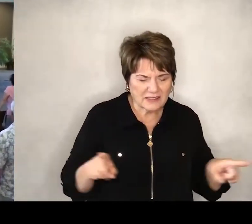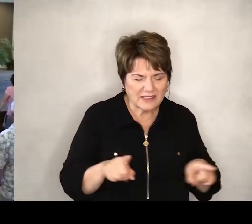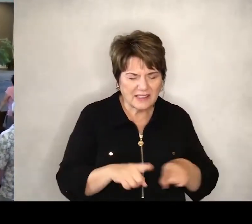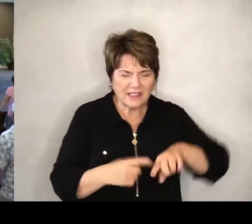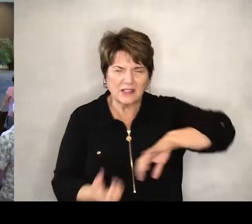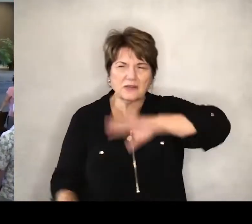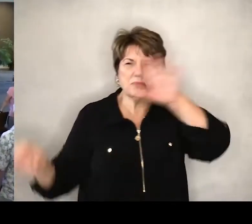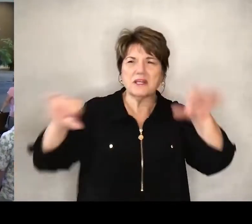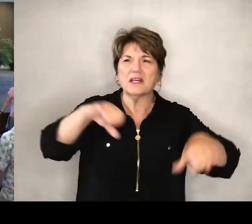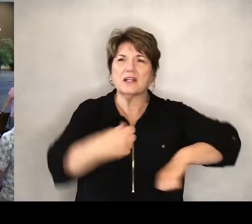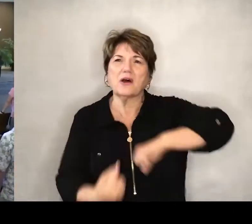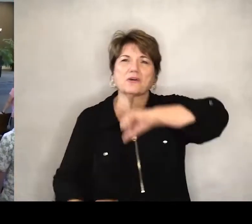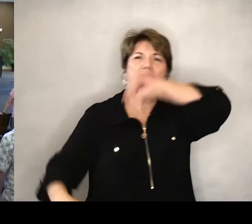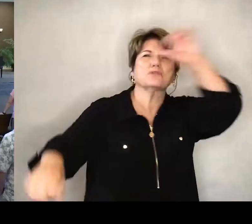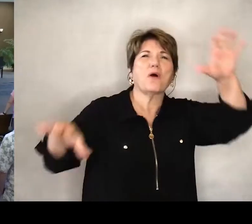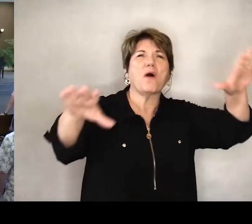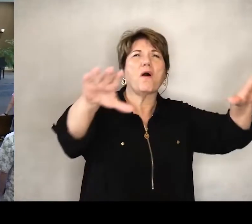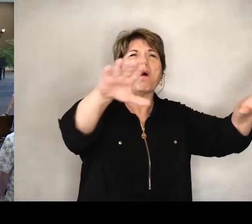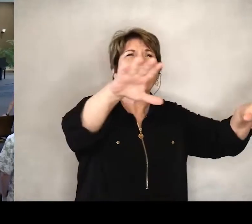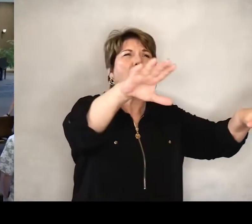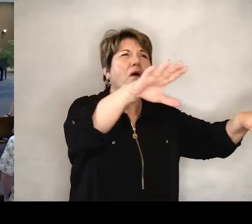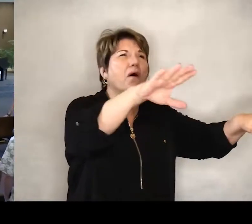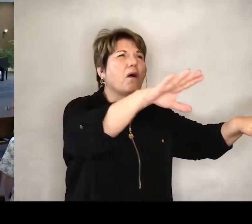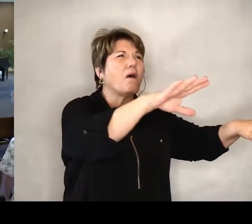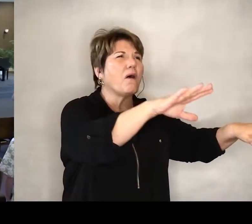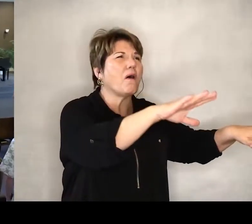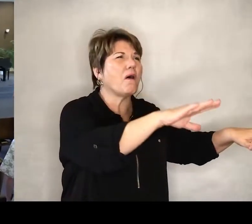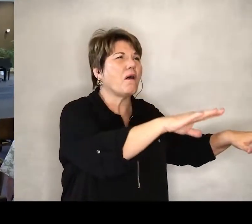like sea billows